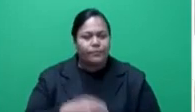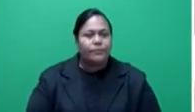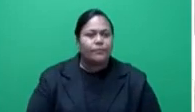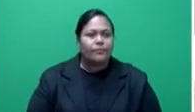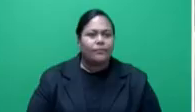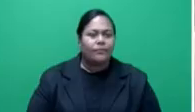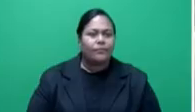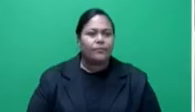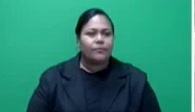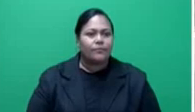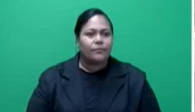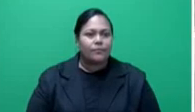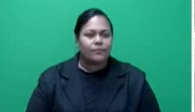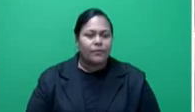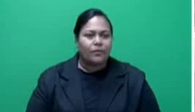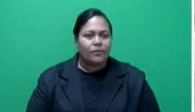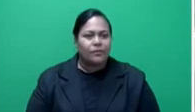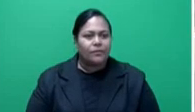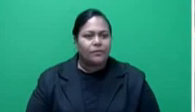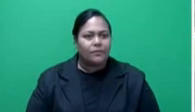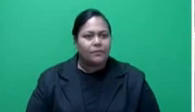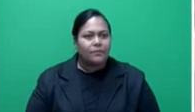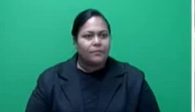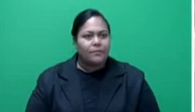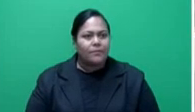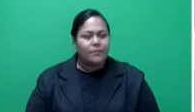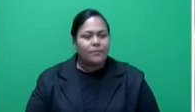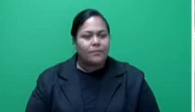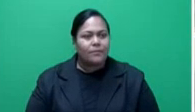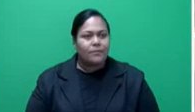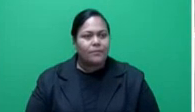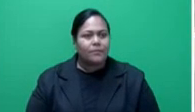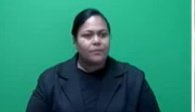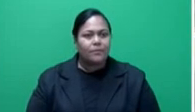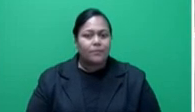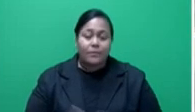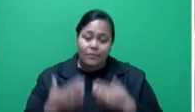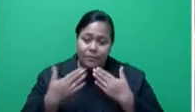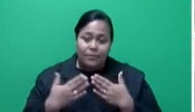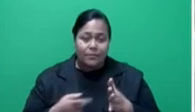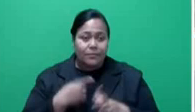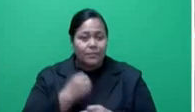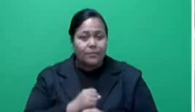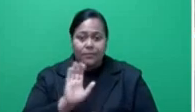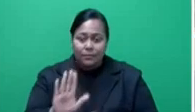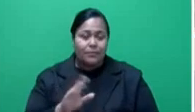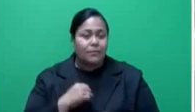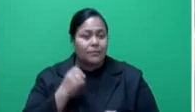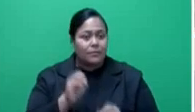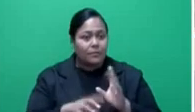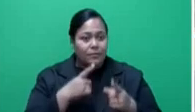I thank the Acting Prime Minister for his contribution, and I